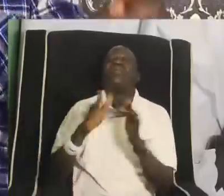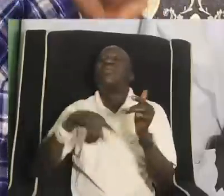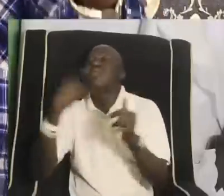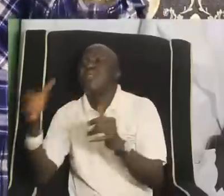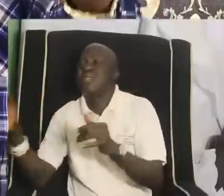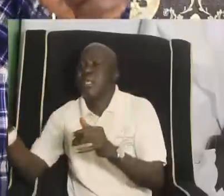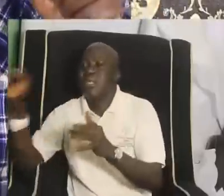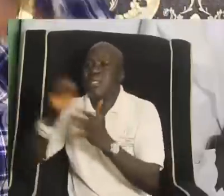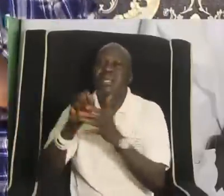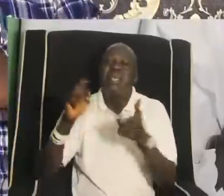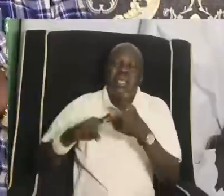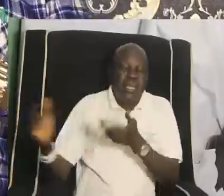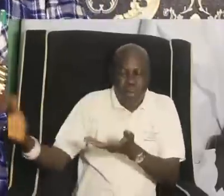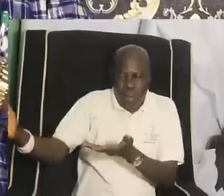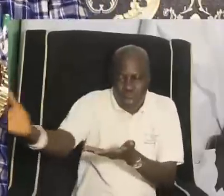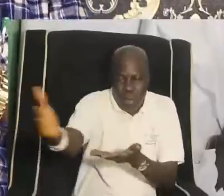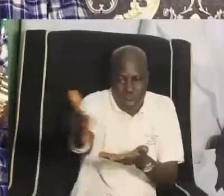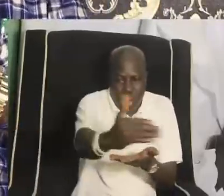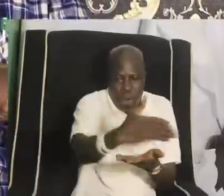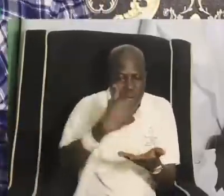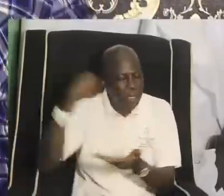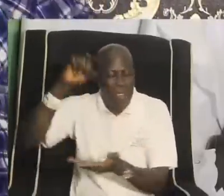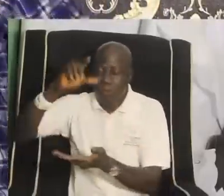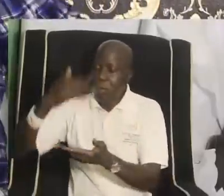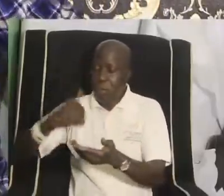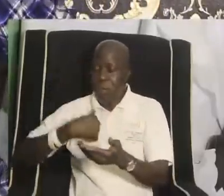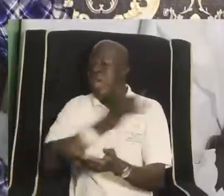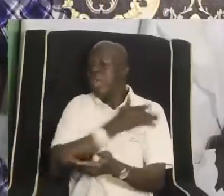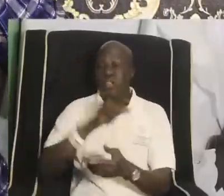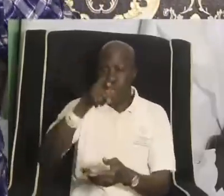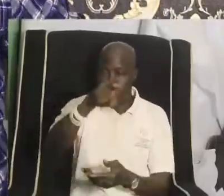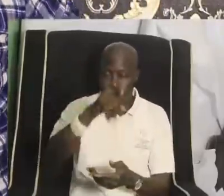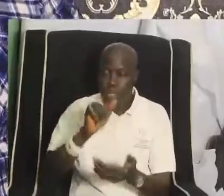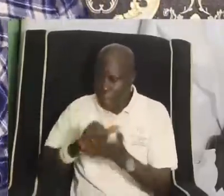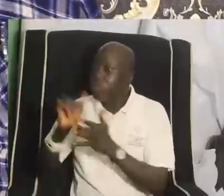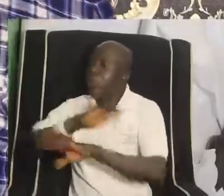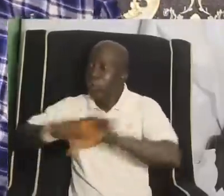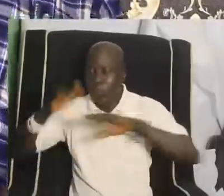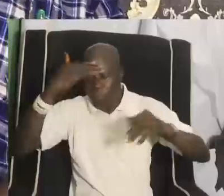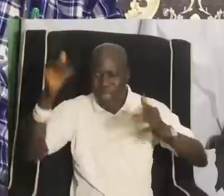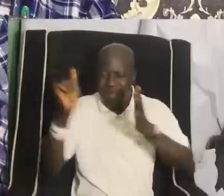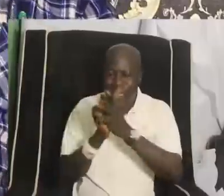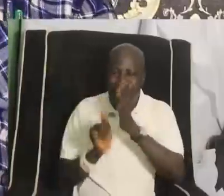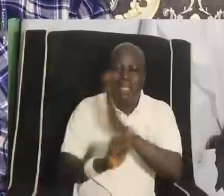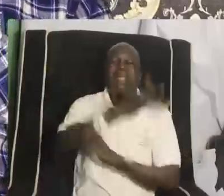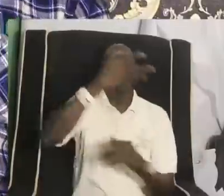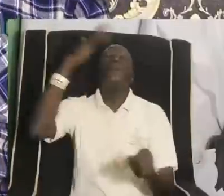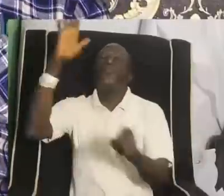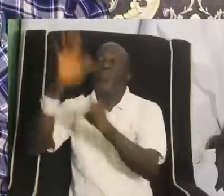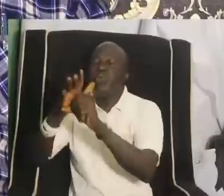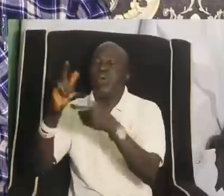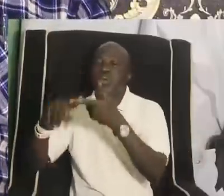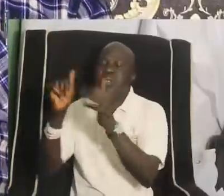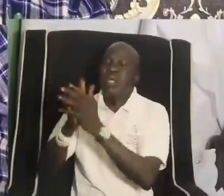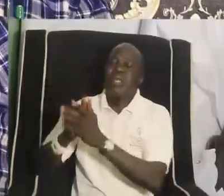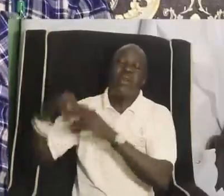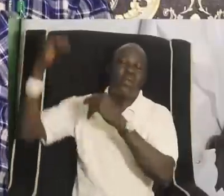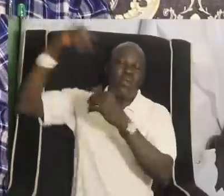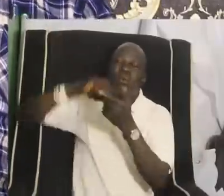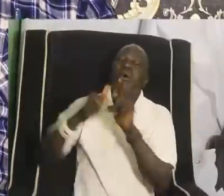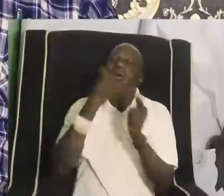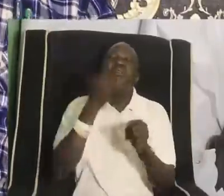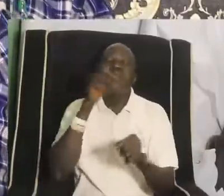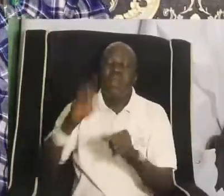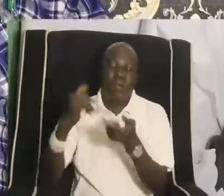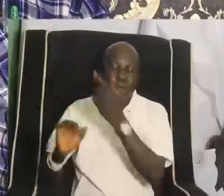says, he will release it to you and her. Don't forget that. This is the promise and covenant